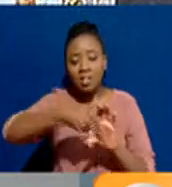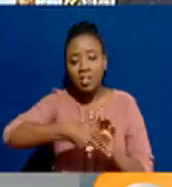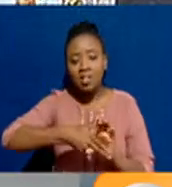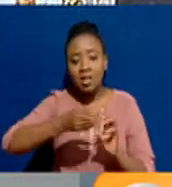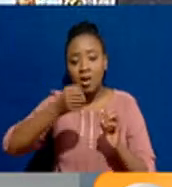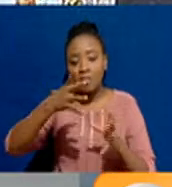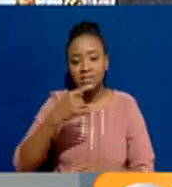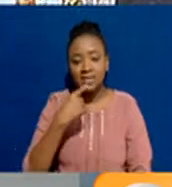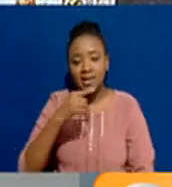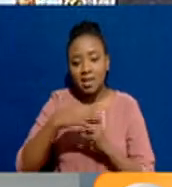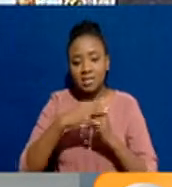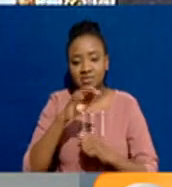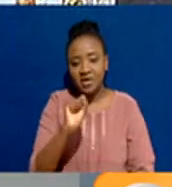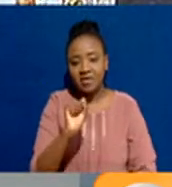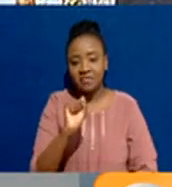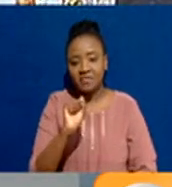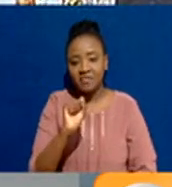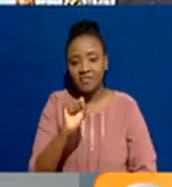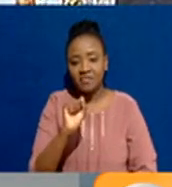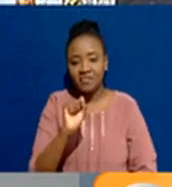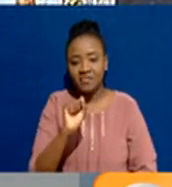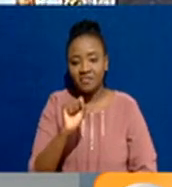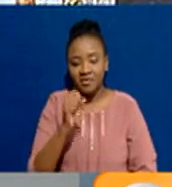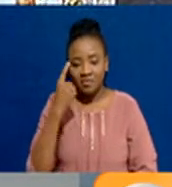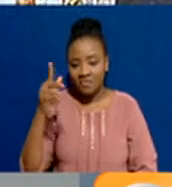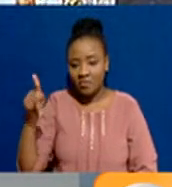195 shillings per litre of petrol and